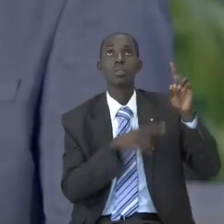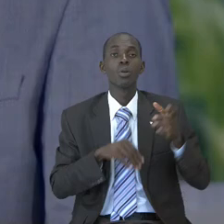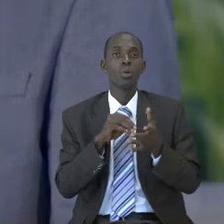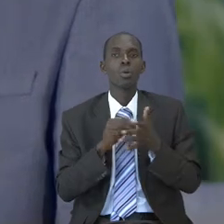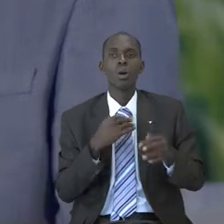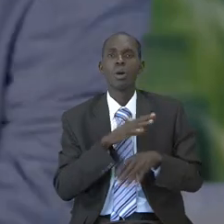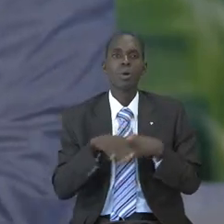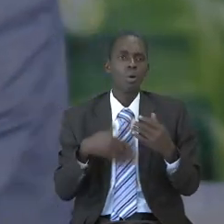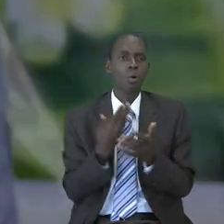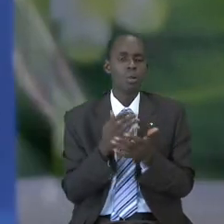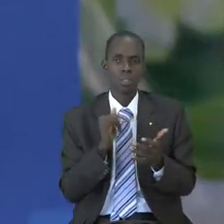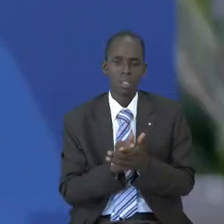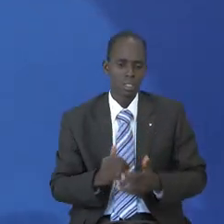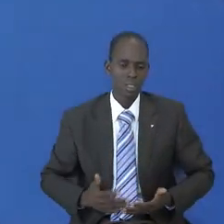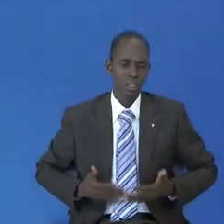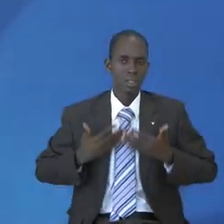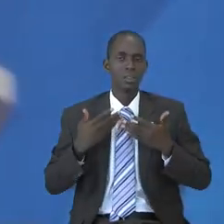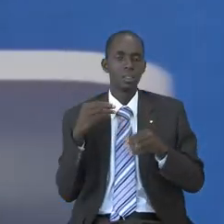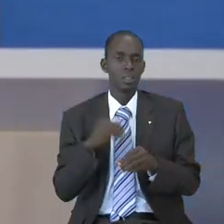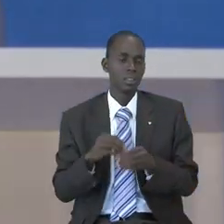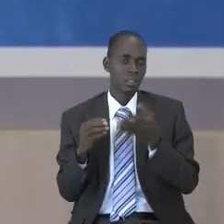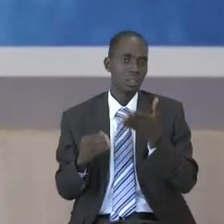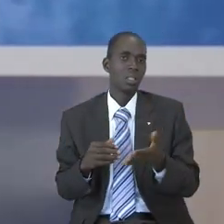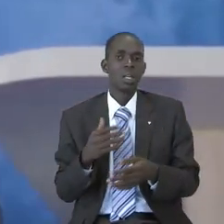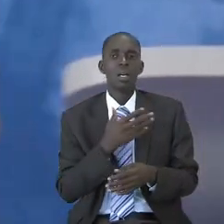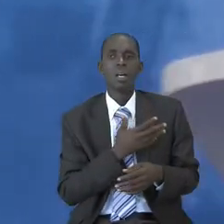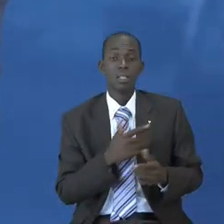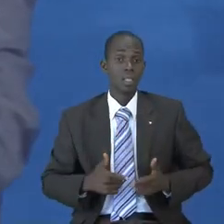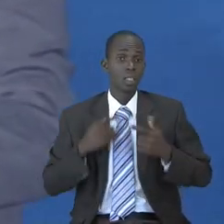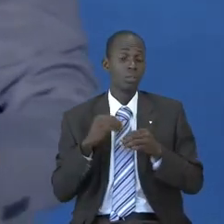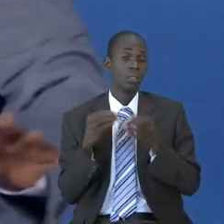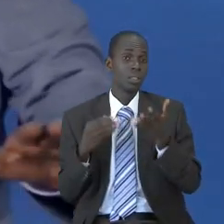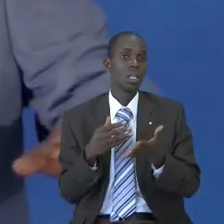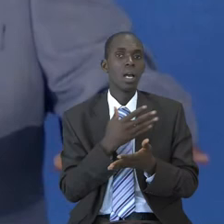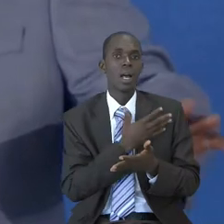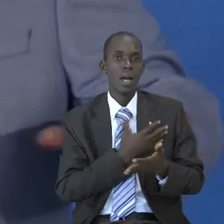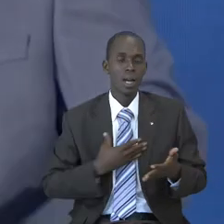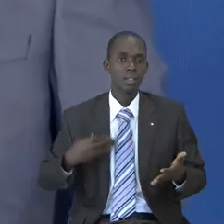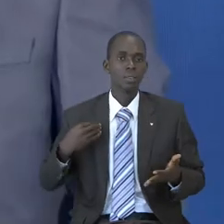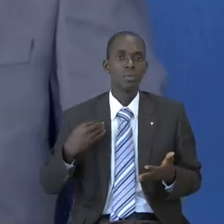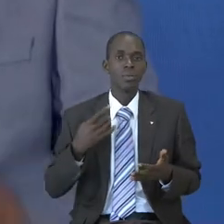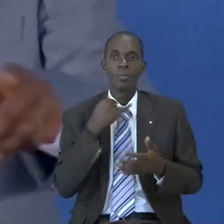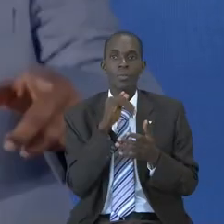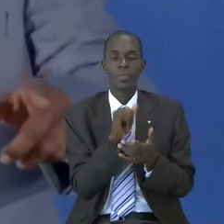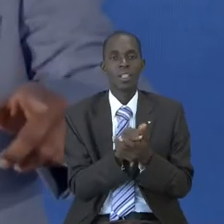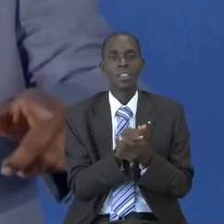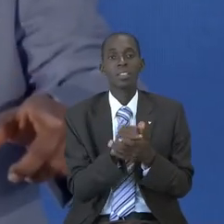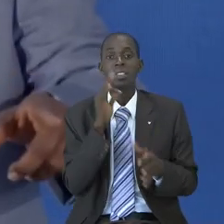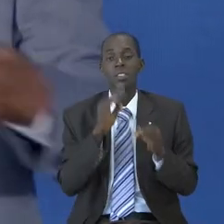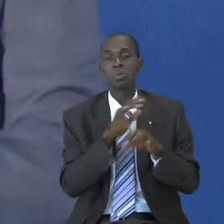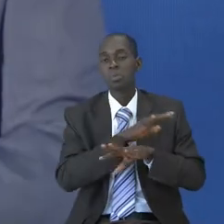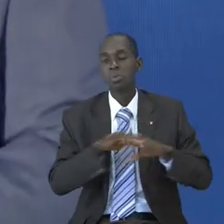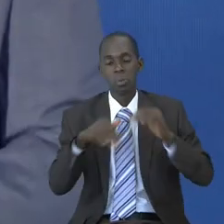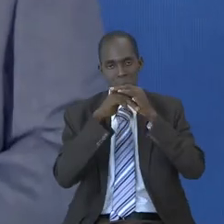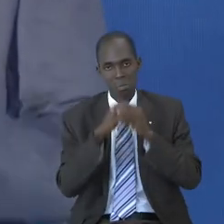that dwell therein. And the Antichrist is mobilizing everybody, and he says, if you don't bow,